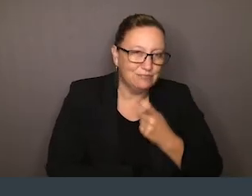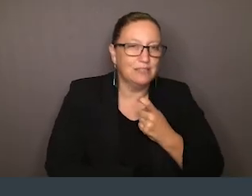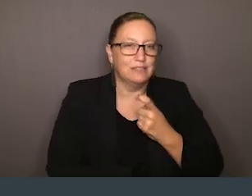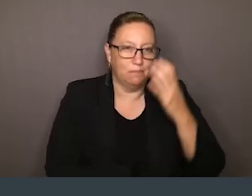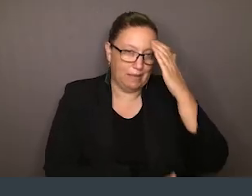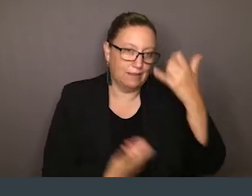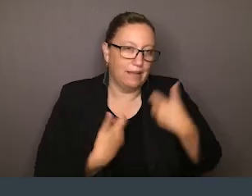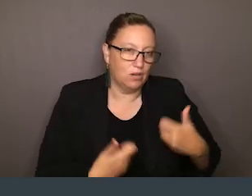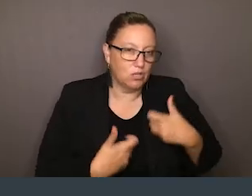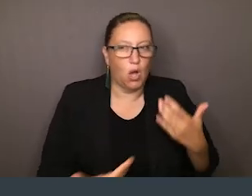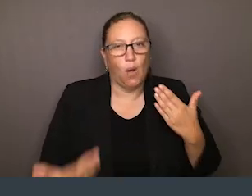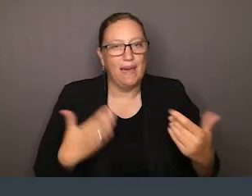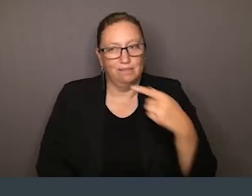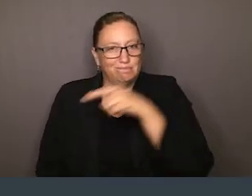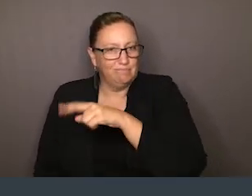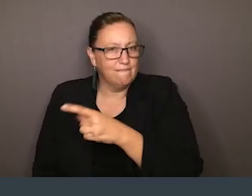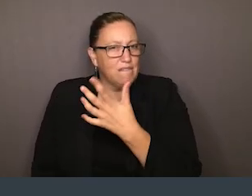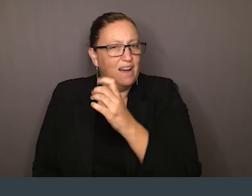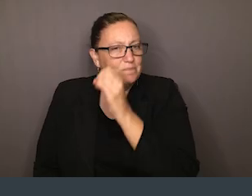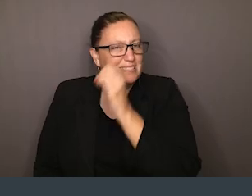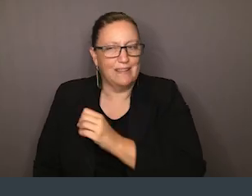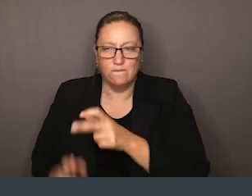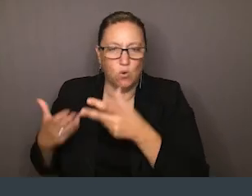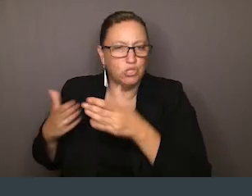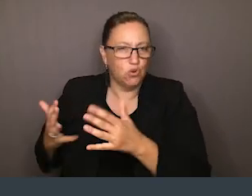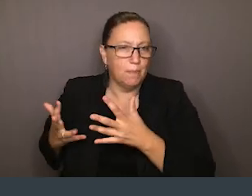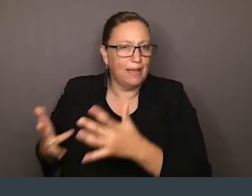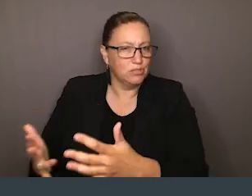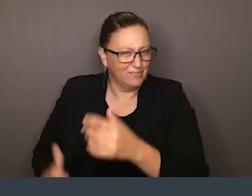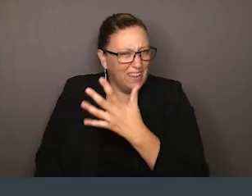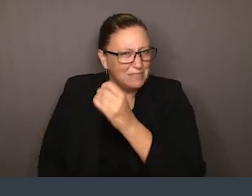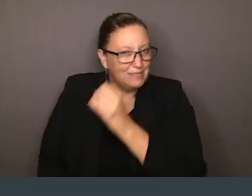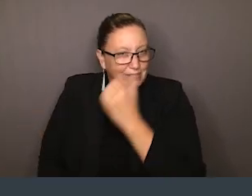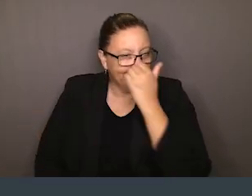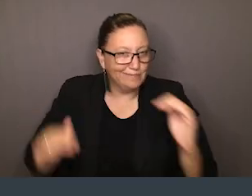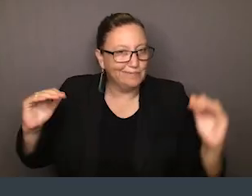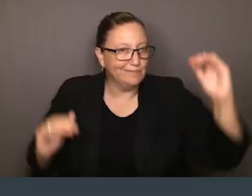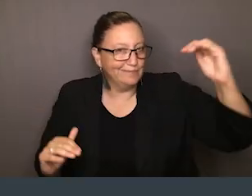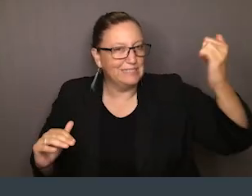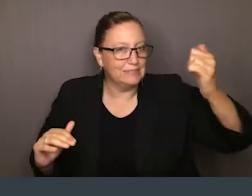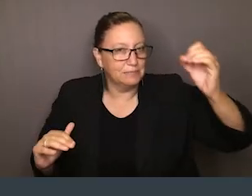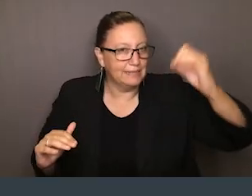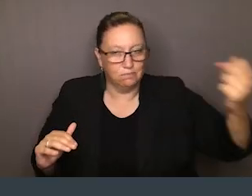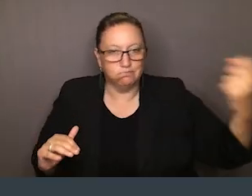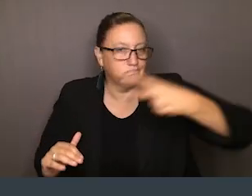had a serious mental illness compared to about 5% of the general population in the study. We also showed